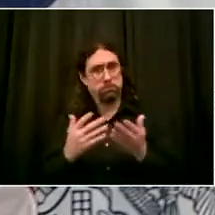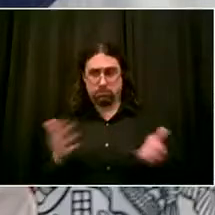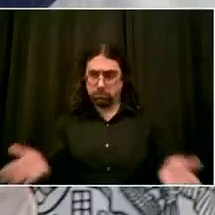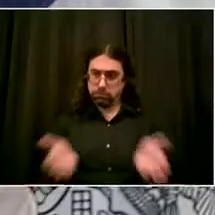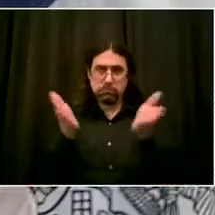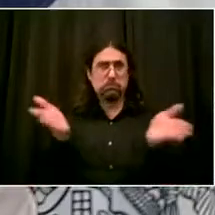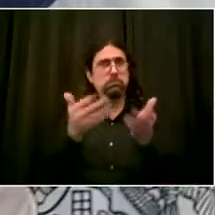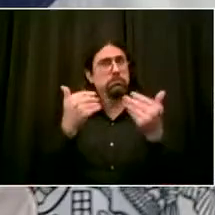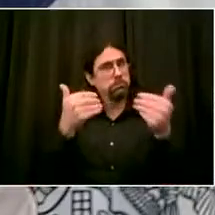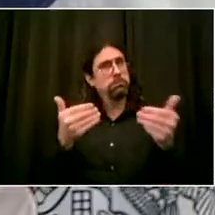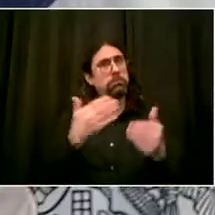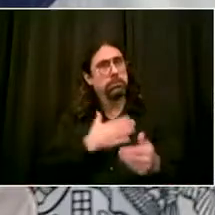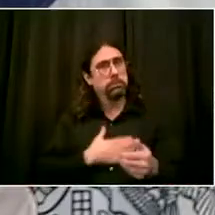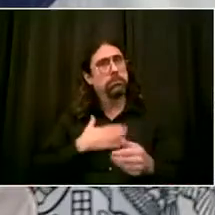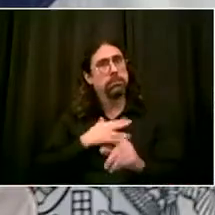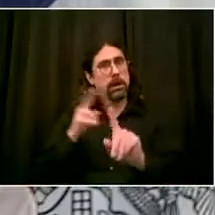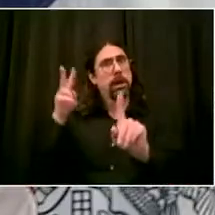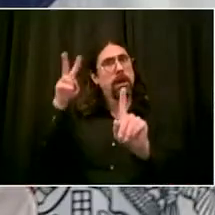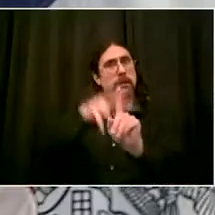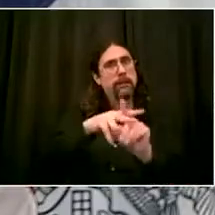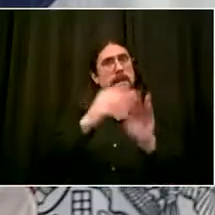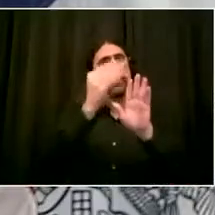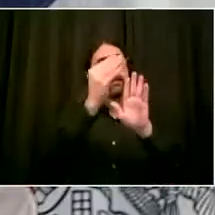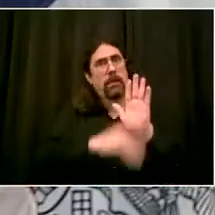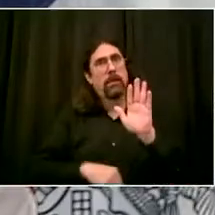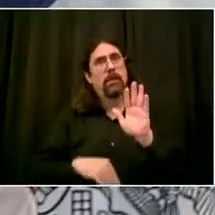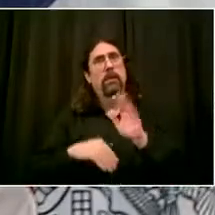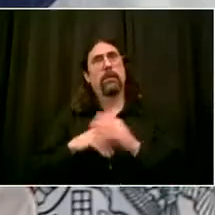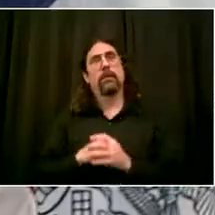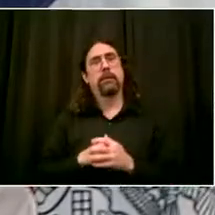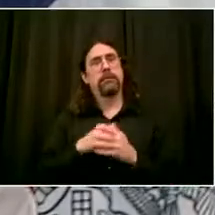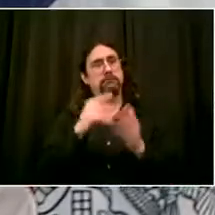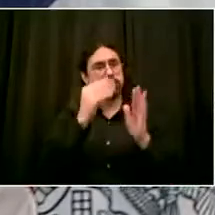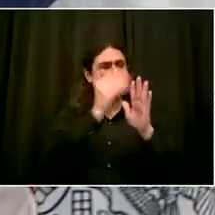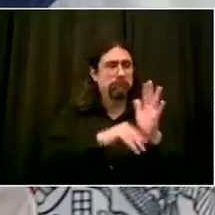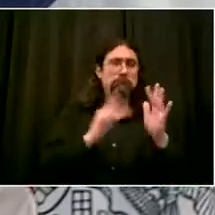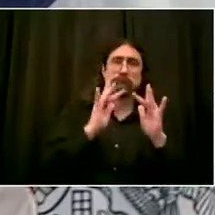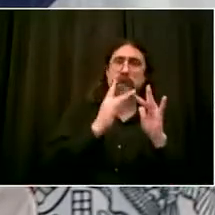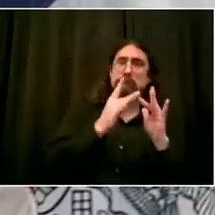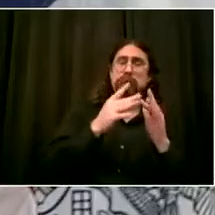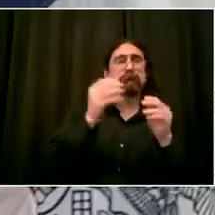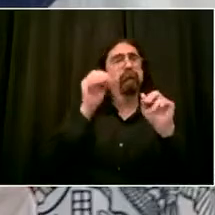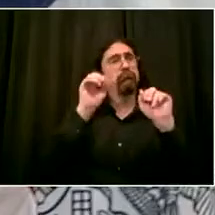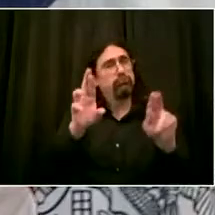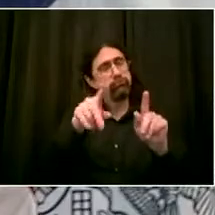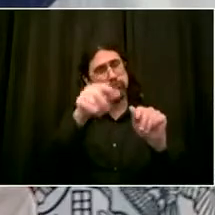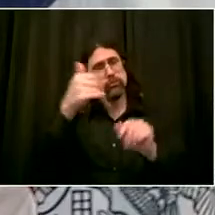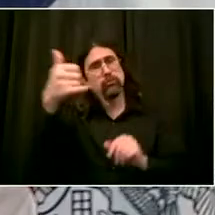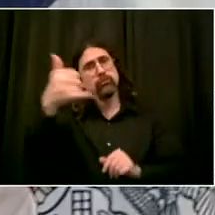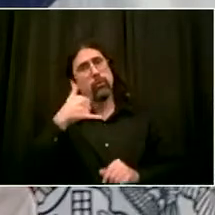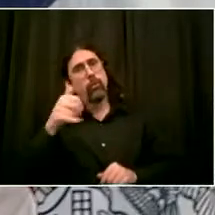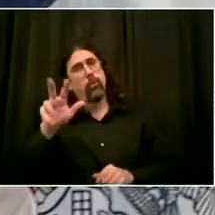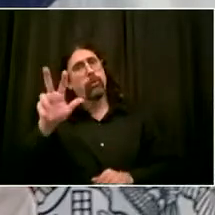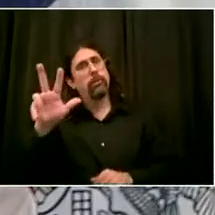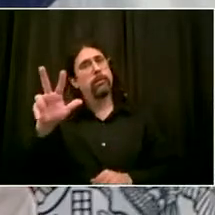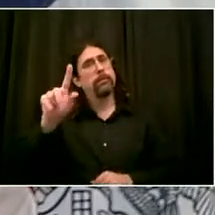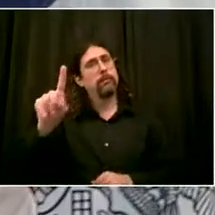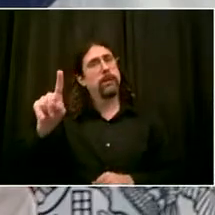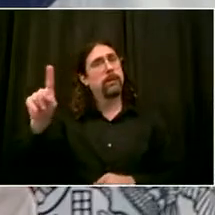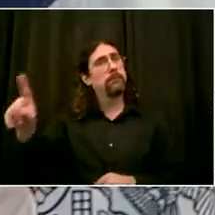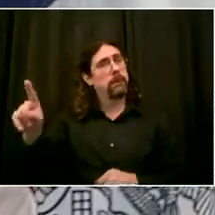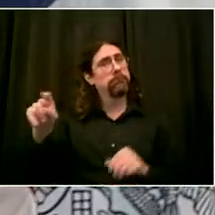311 uh and learn how to apply and get their name in but um I think the